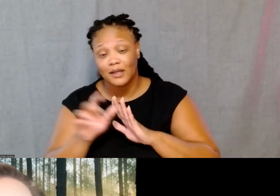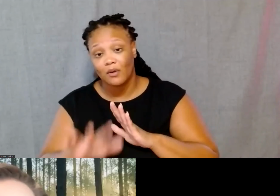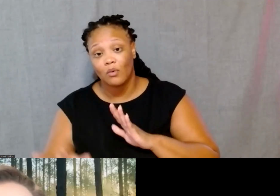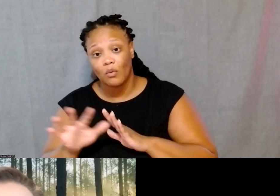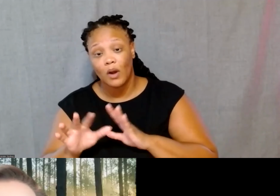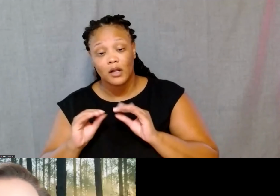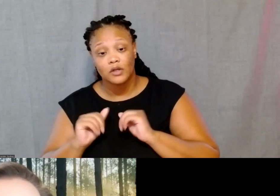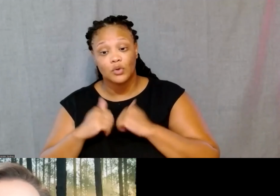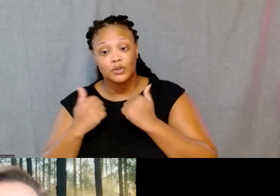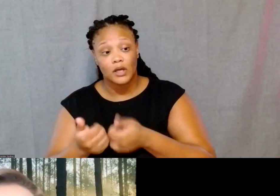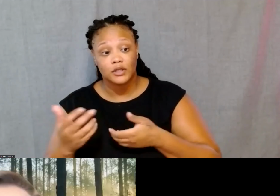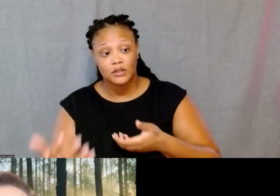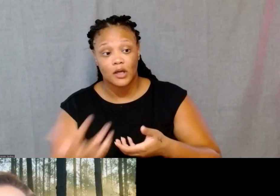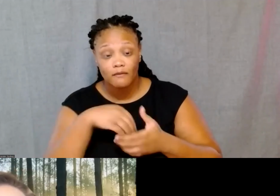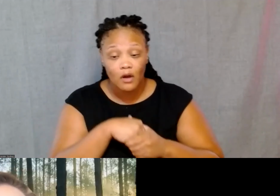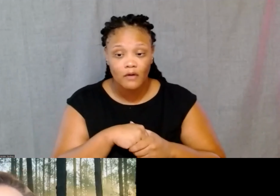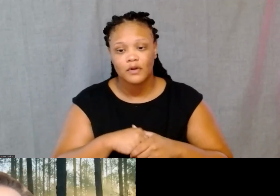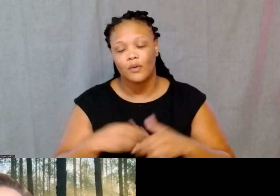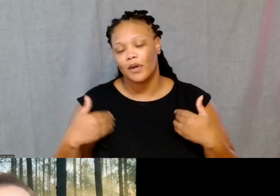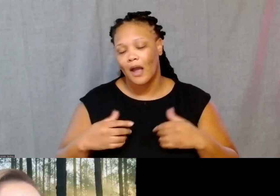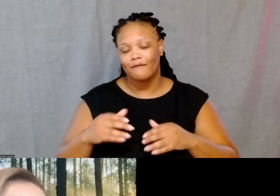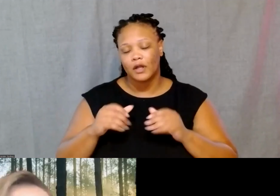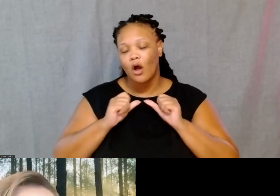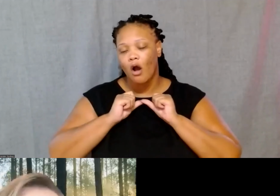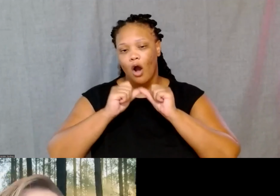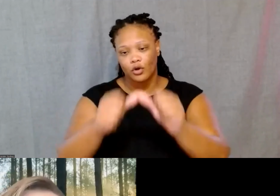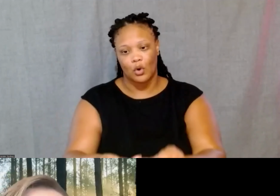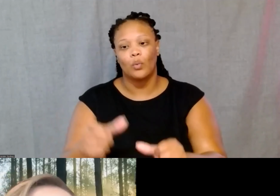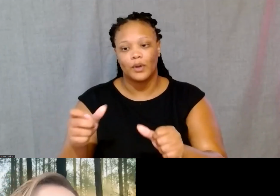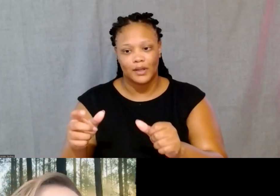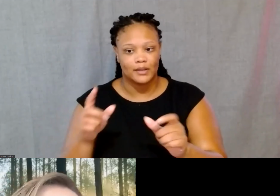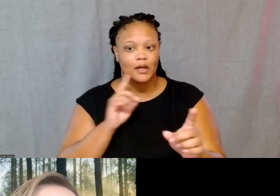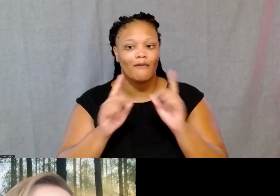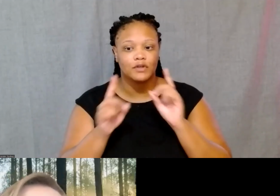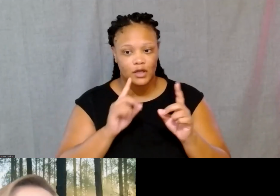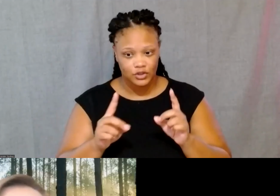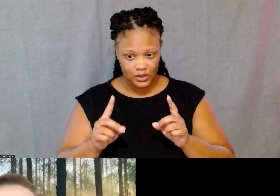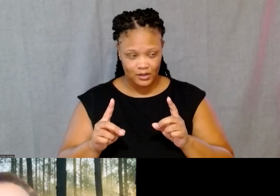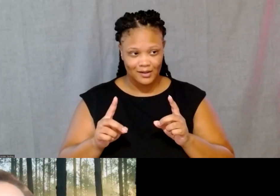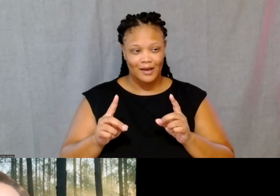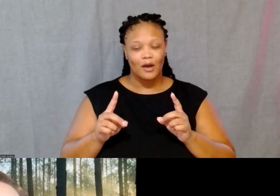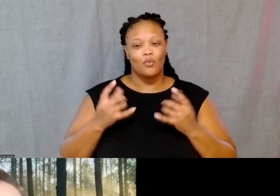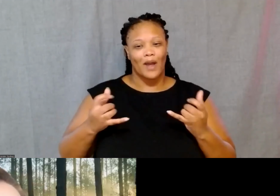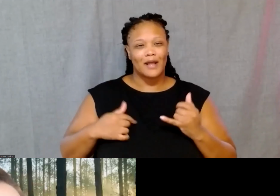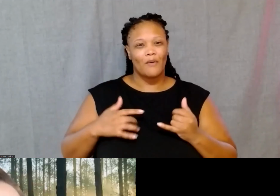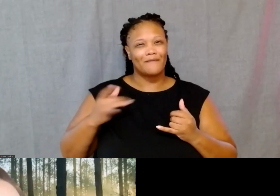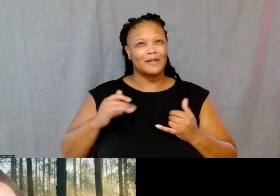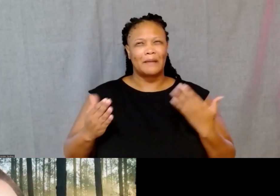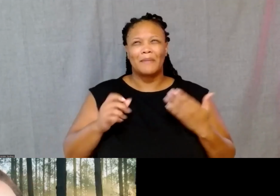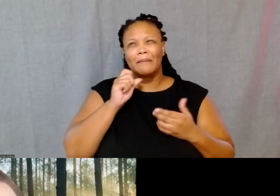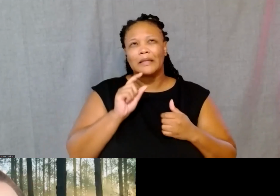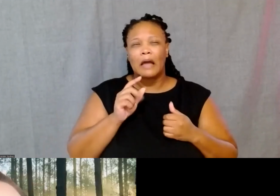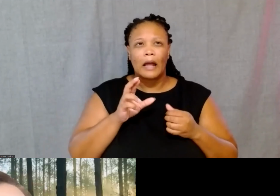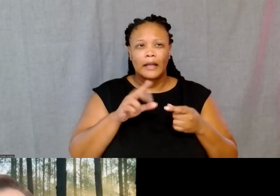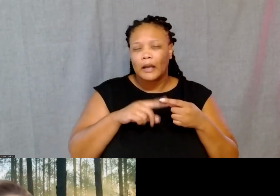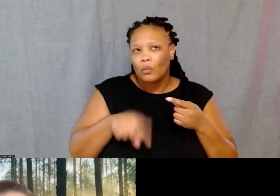ongoing dialogue with DHCS about that opportunity. The impression that I get is maybe not on round one, but I think you make a really solid